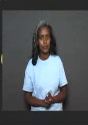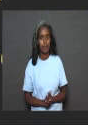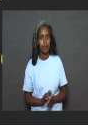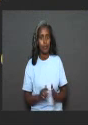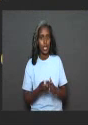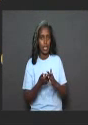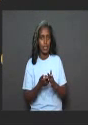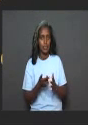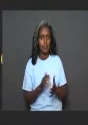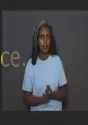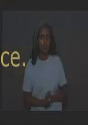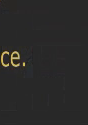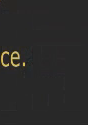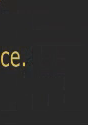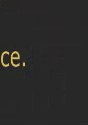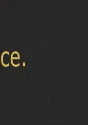Begin.